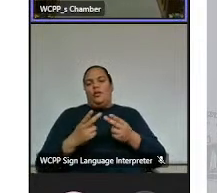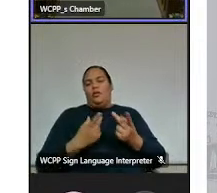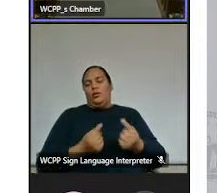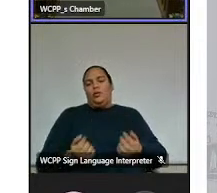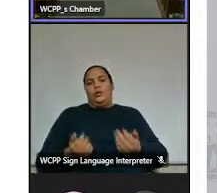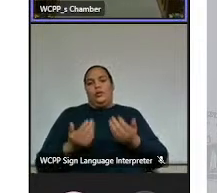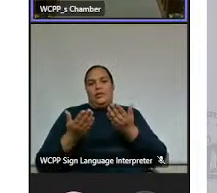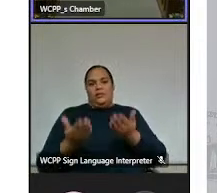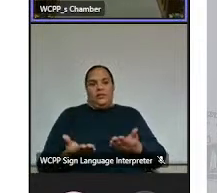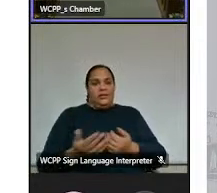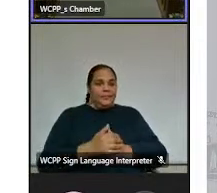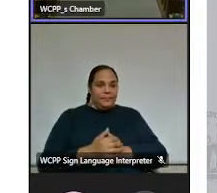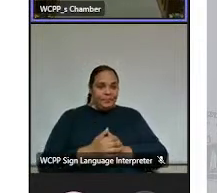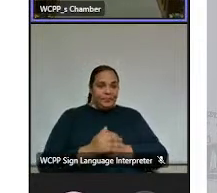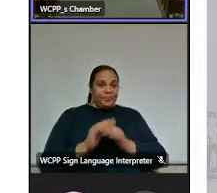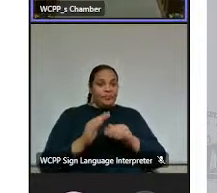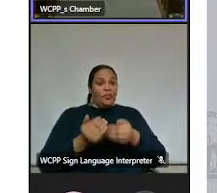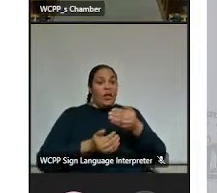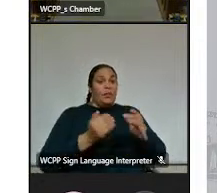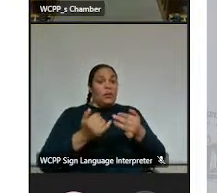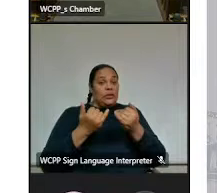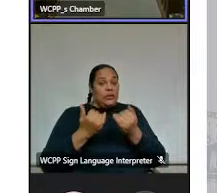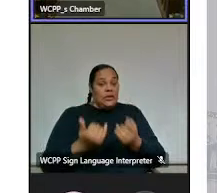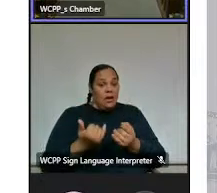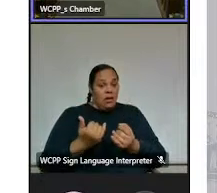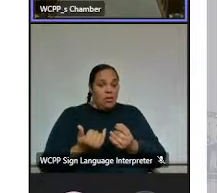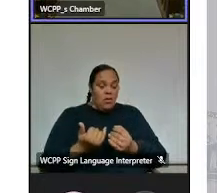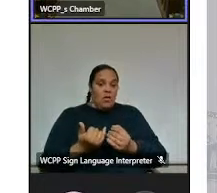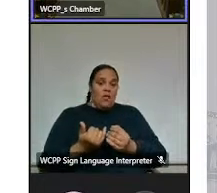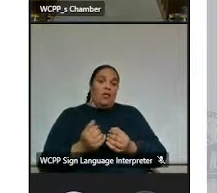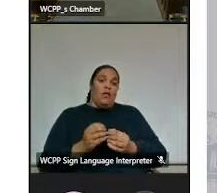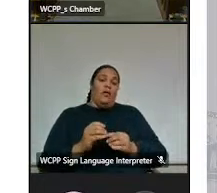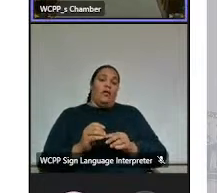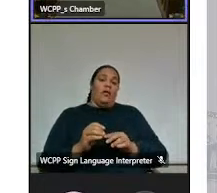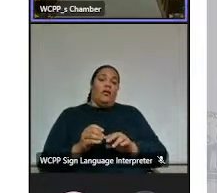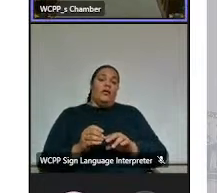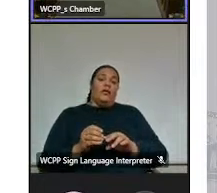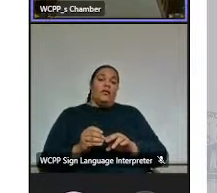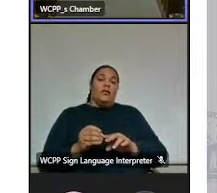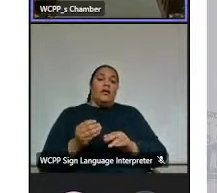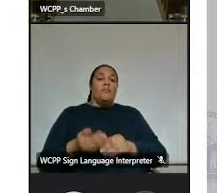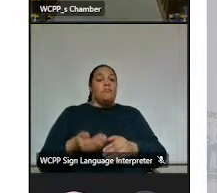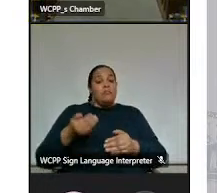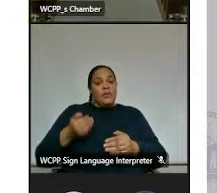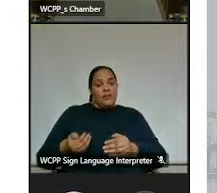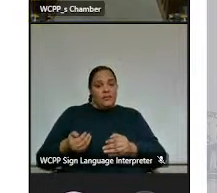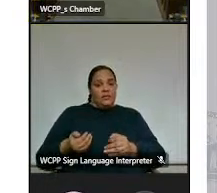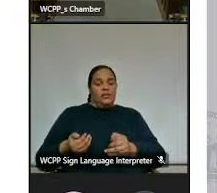The process currently and previously